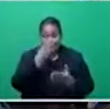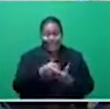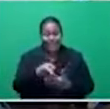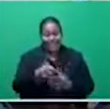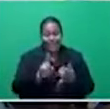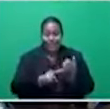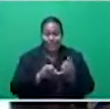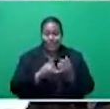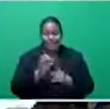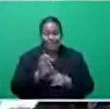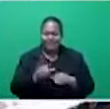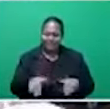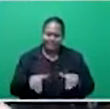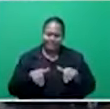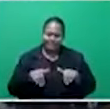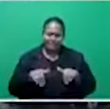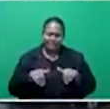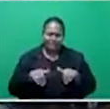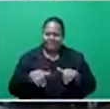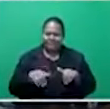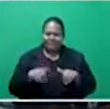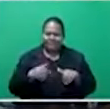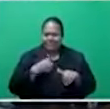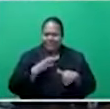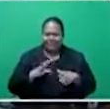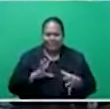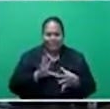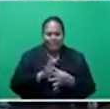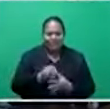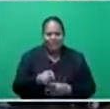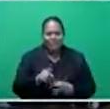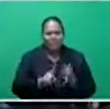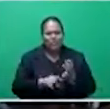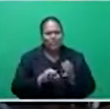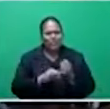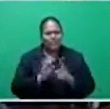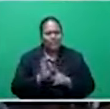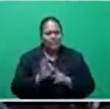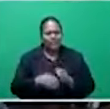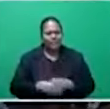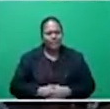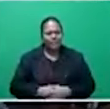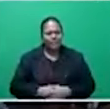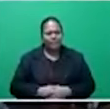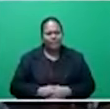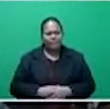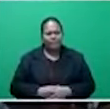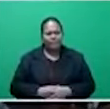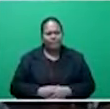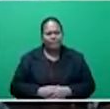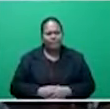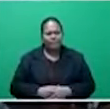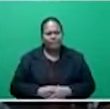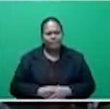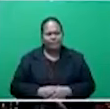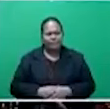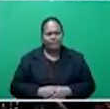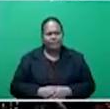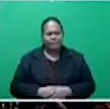I don't have any links with USP. So I don't know what he's on about. So, Mr. Speaker, sir. Mr. Speaker, you need to make a ruling. I mean, this